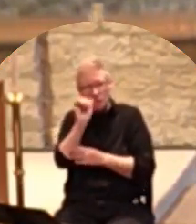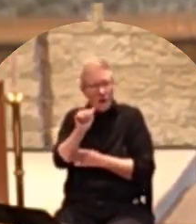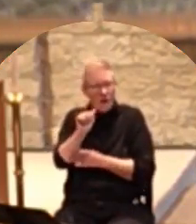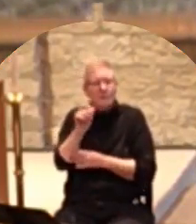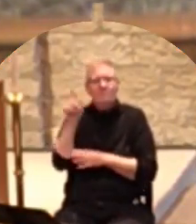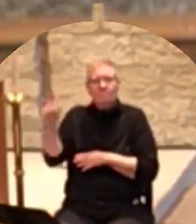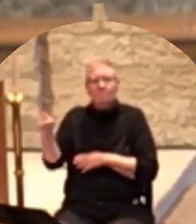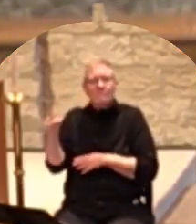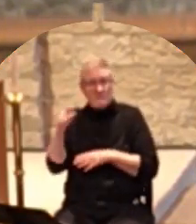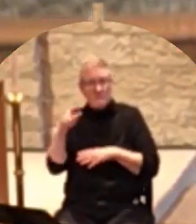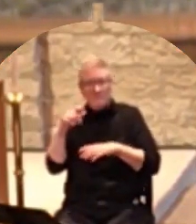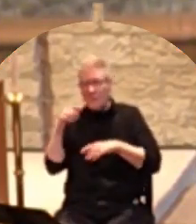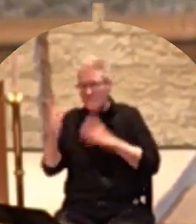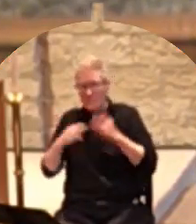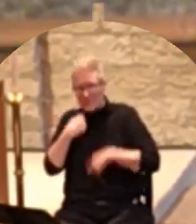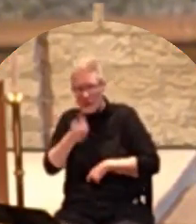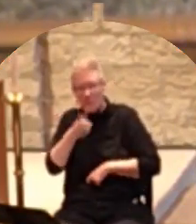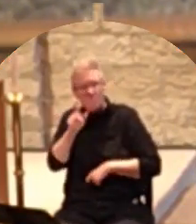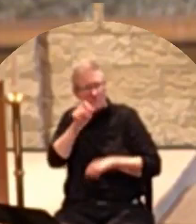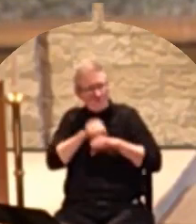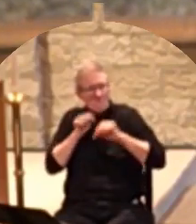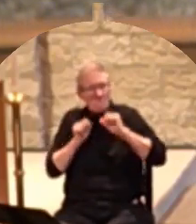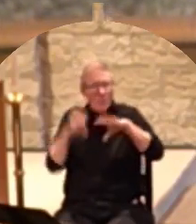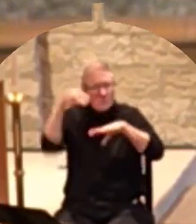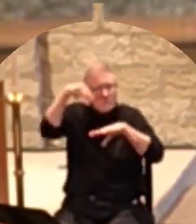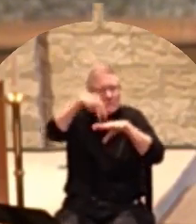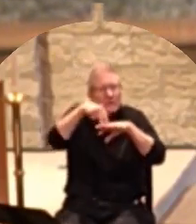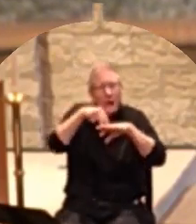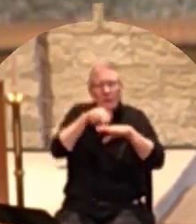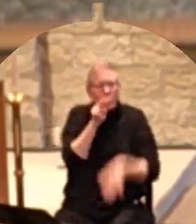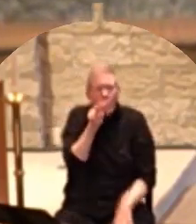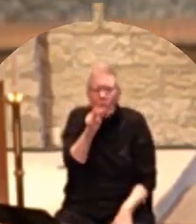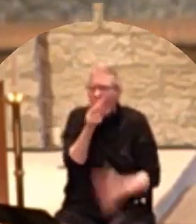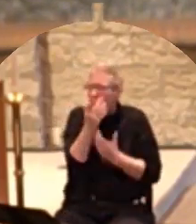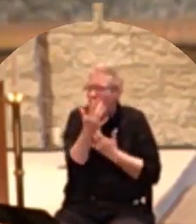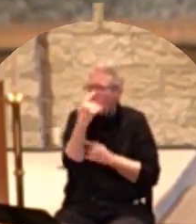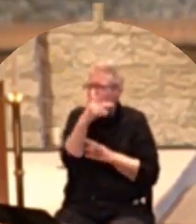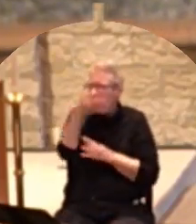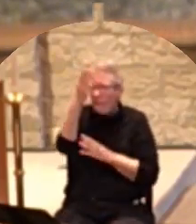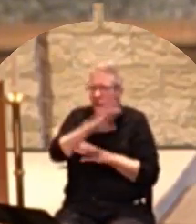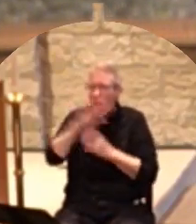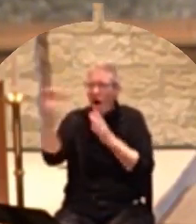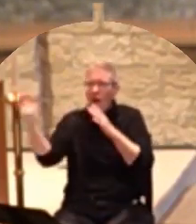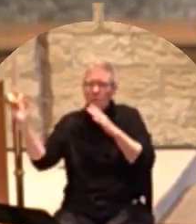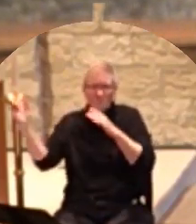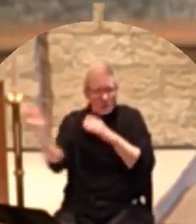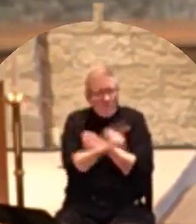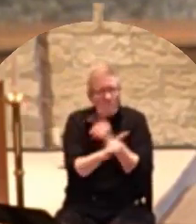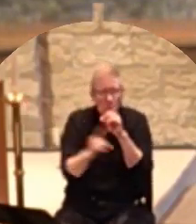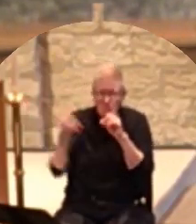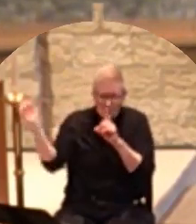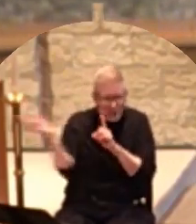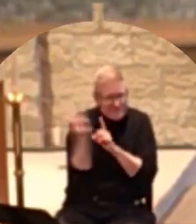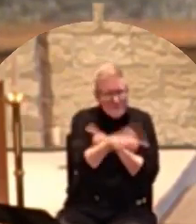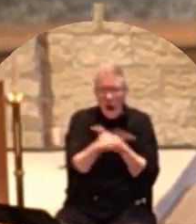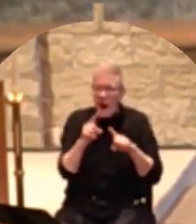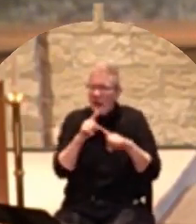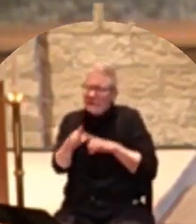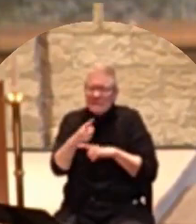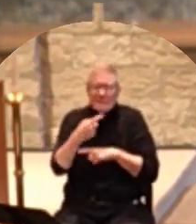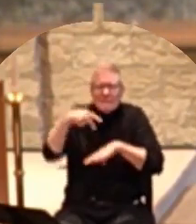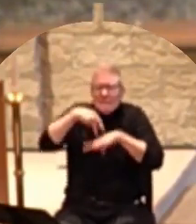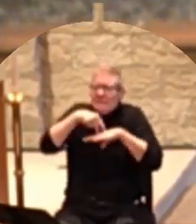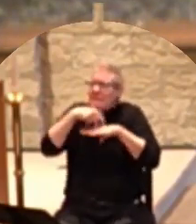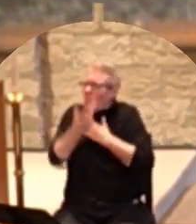by. As he waits, Elijah fails to find God as he endures the wind strong enough to split